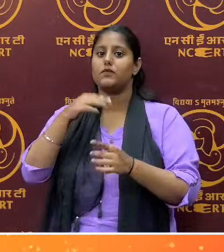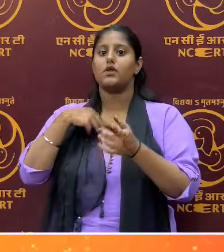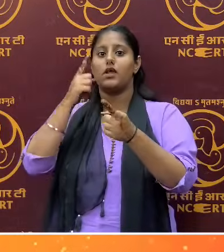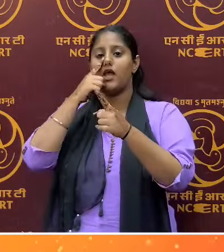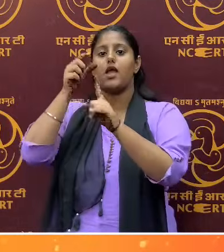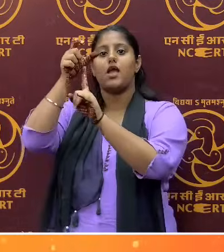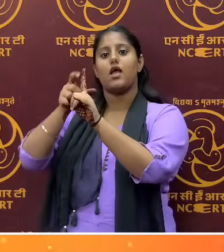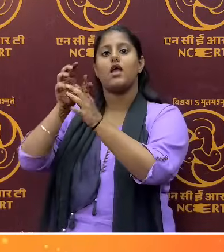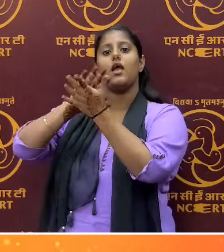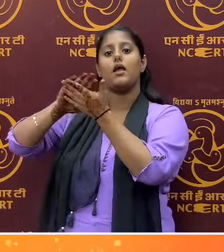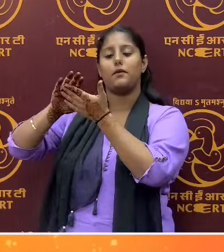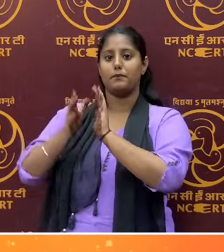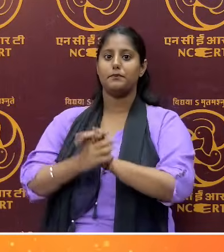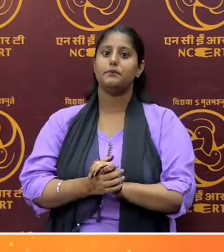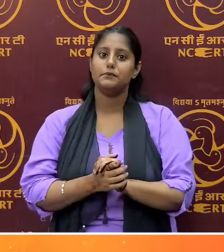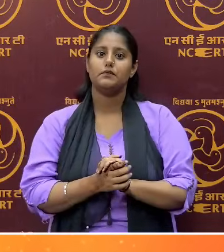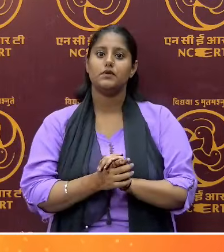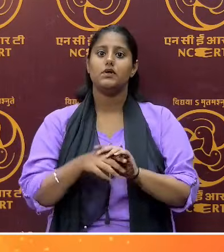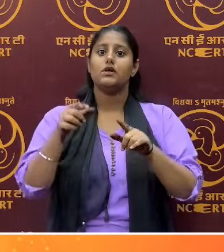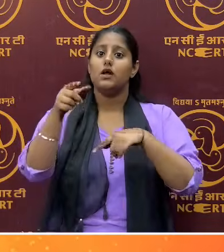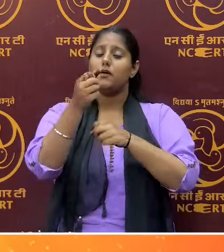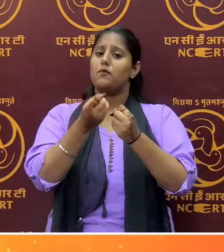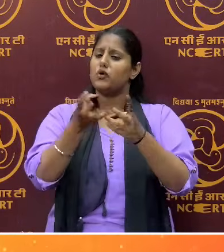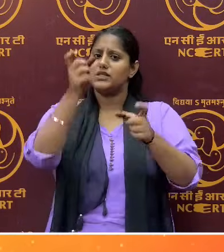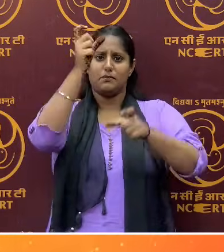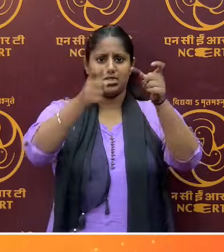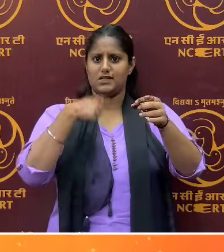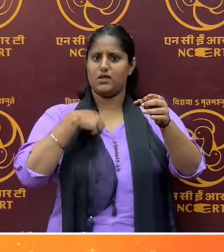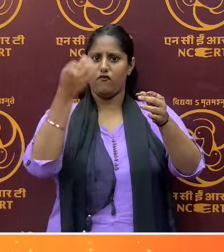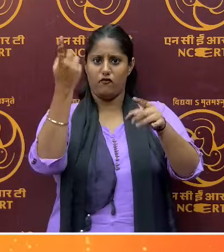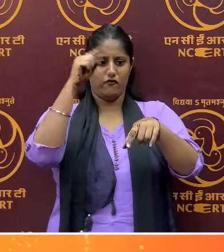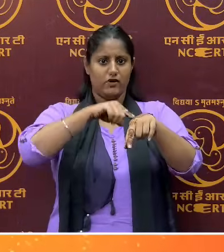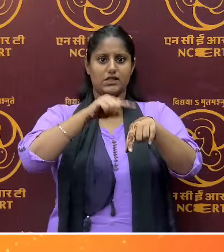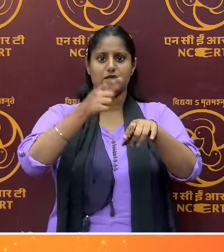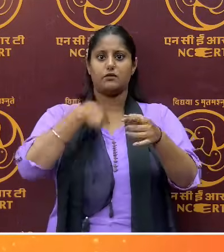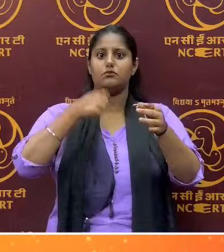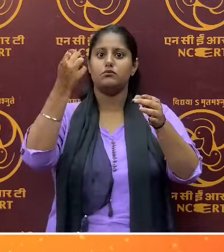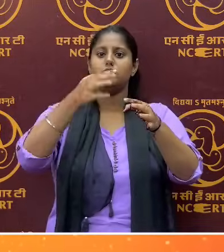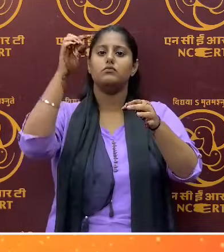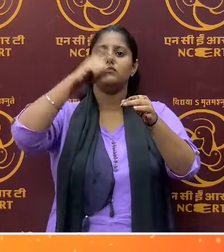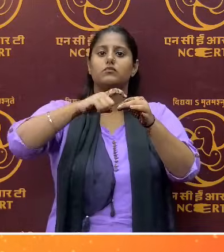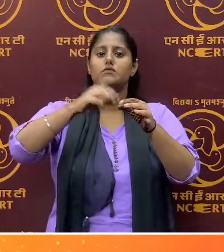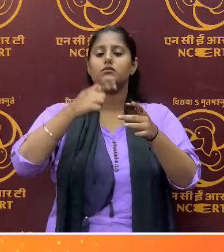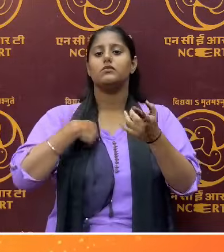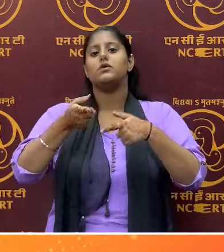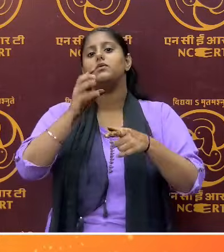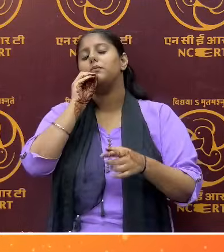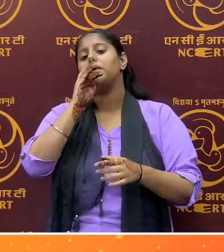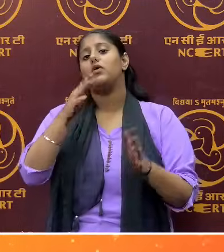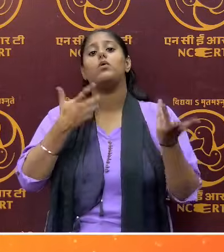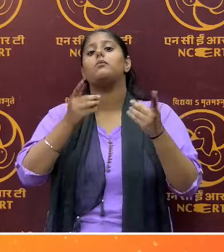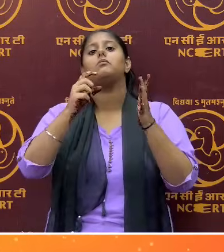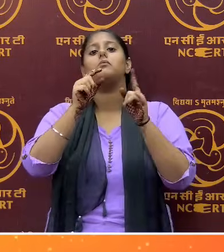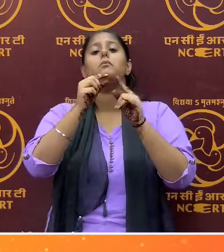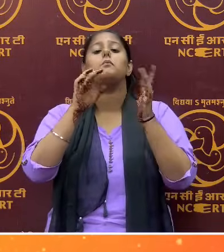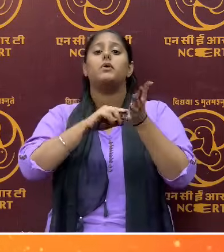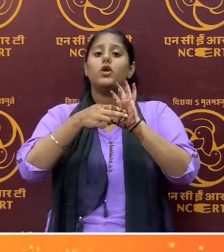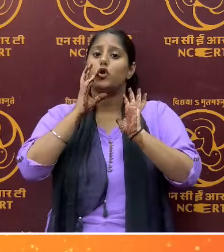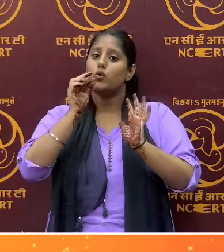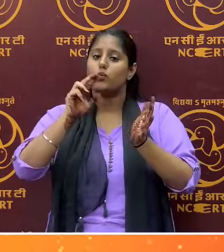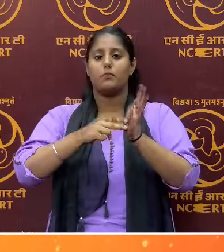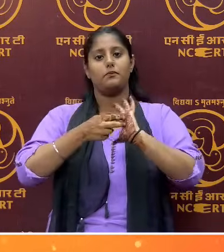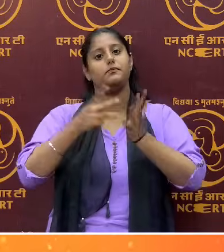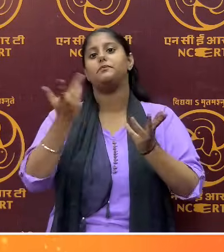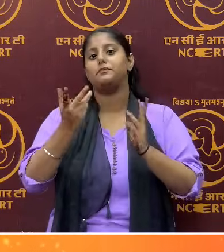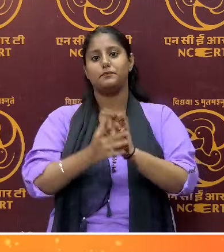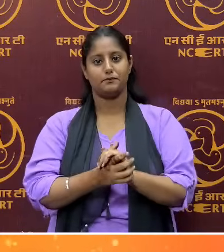Ma'am, to all those who have joined us today for the first time, maybe they'll be using PRASHAST in the near future. Yeah. Please tell them what exactly PRASHAST is all